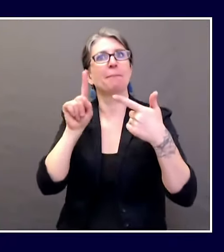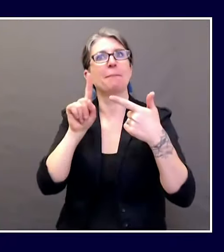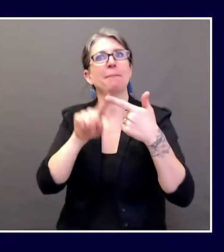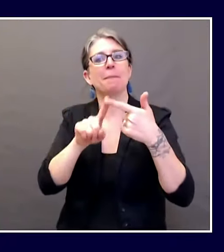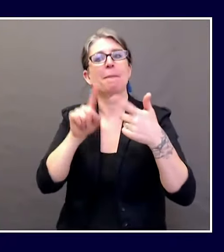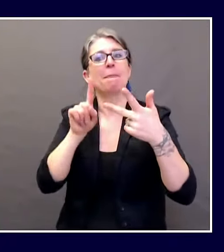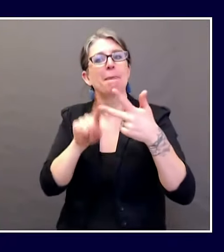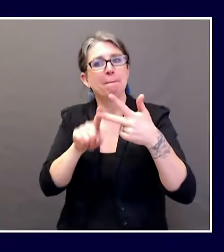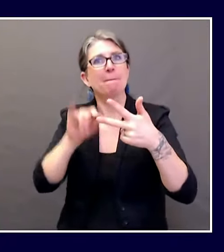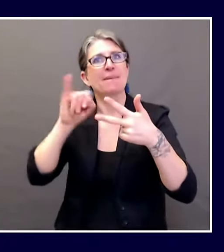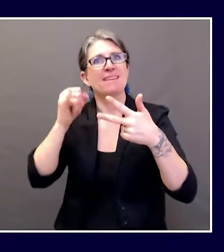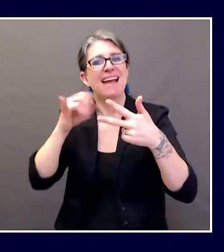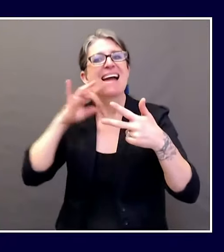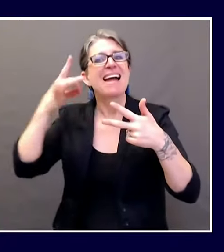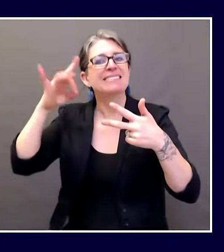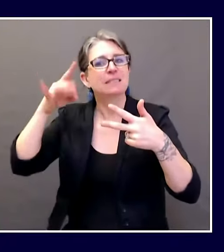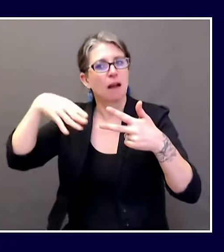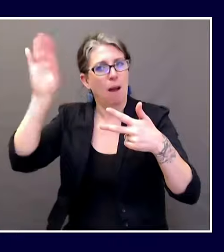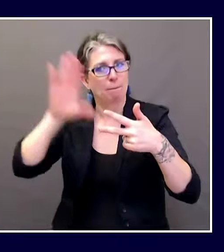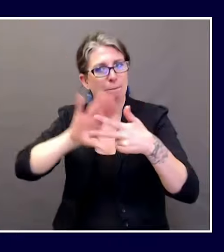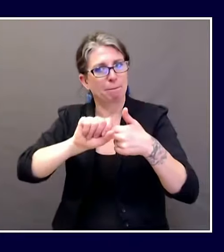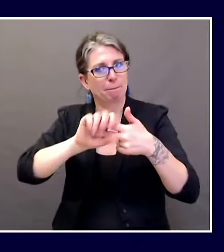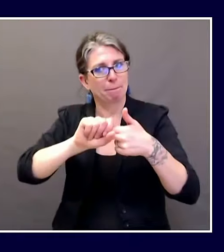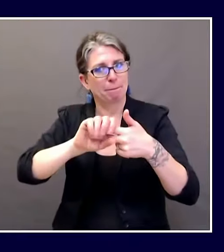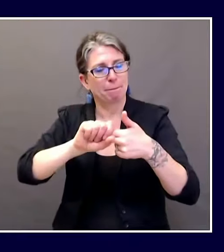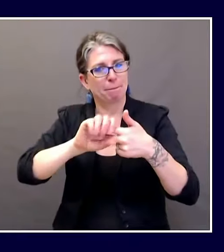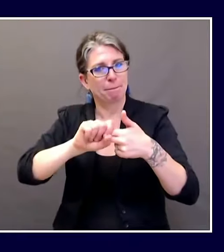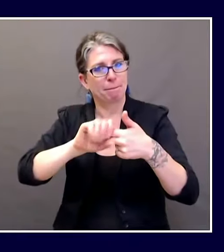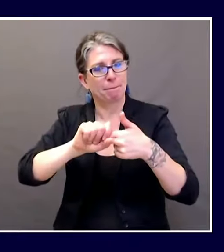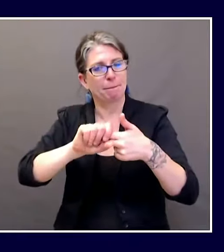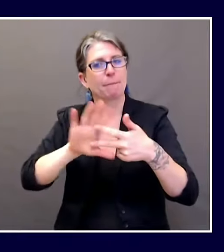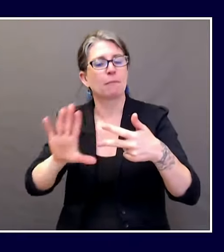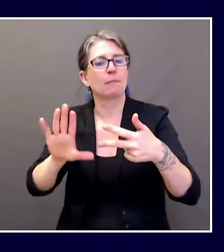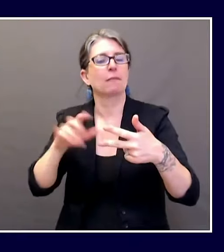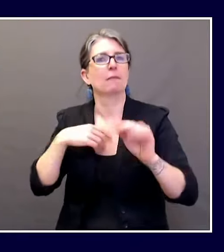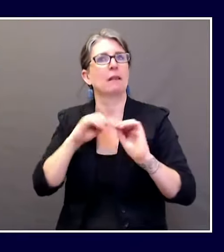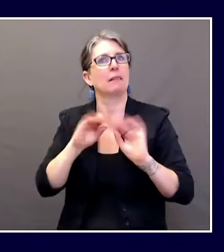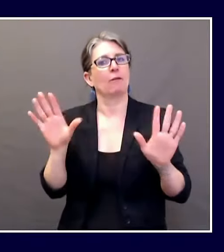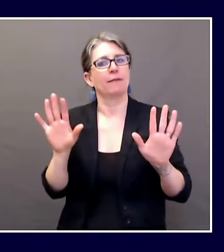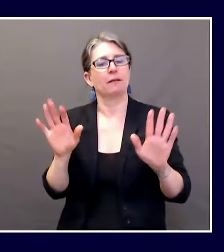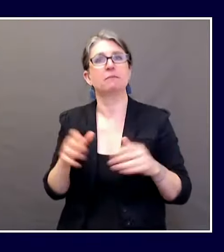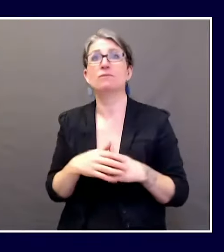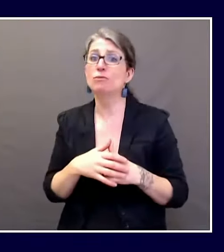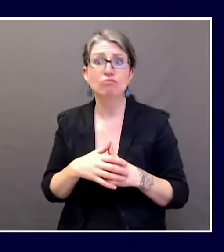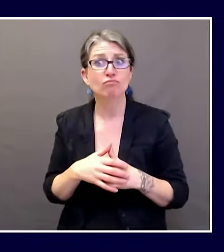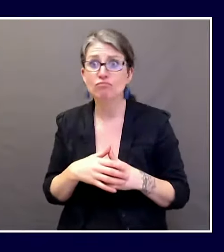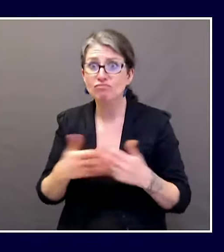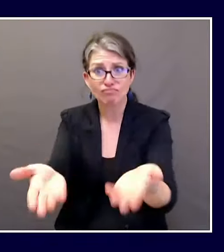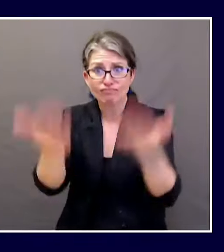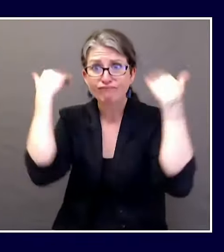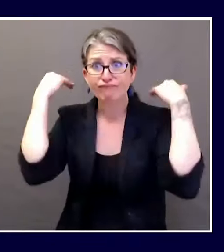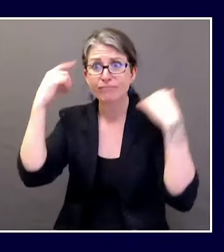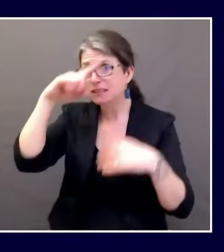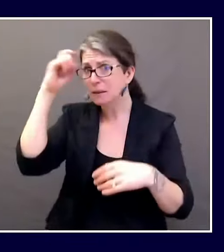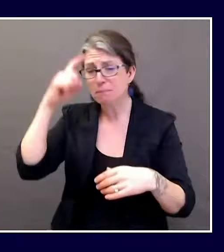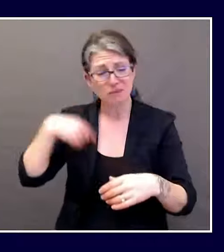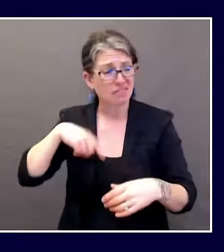the summer tourist season. Thank you very much. You bet, Steve. Over to Amy Brown